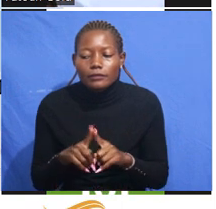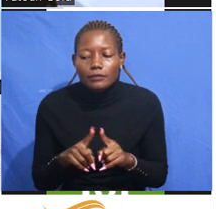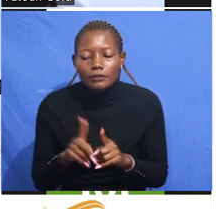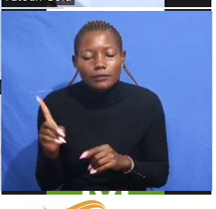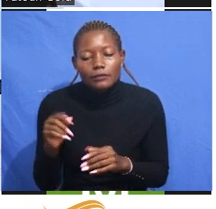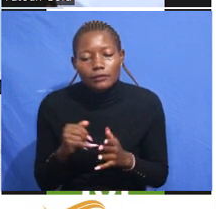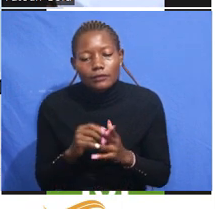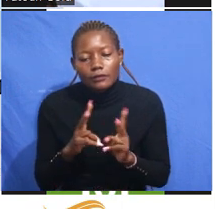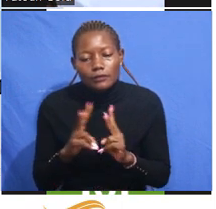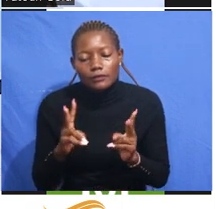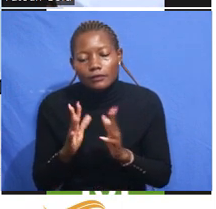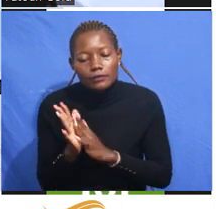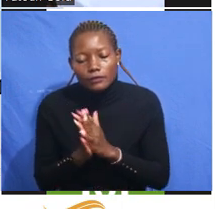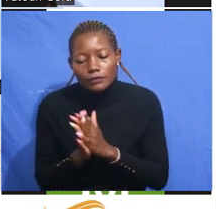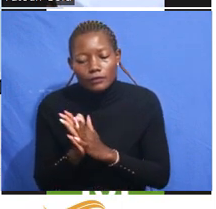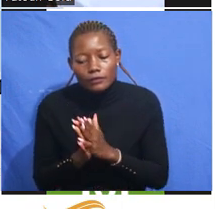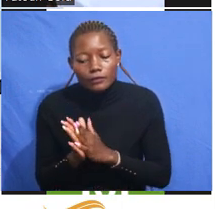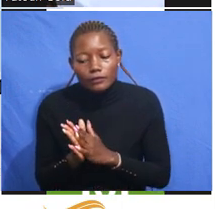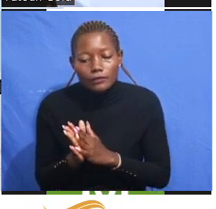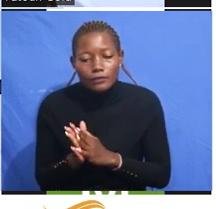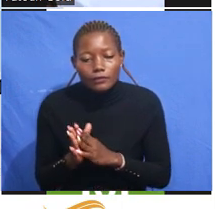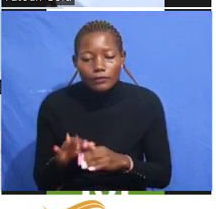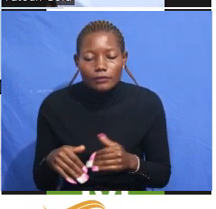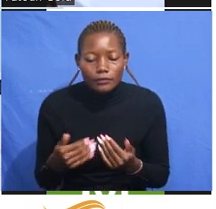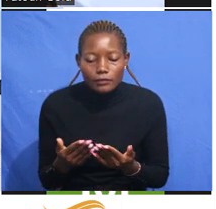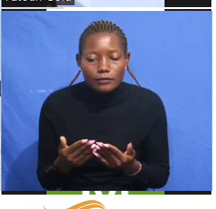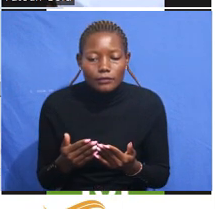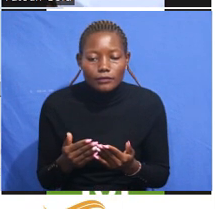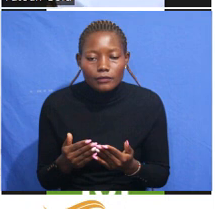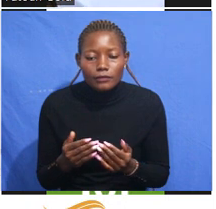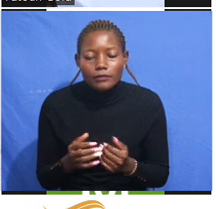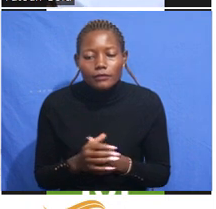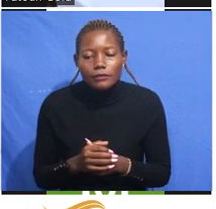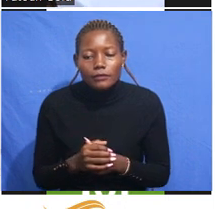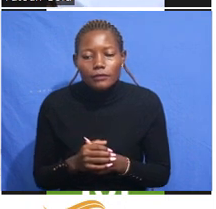interesting phenomenon in the way the muscles operate.